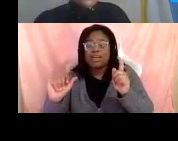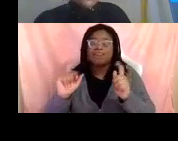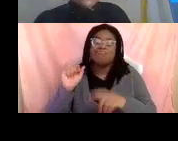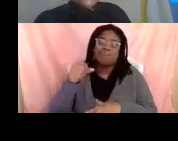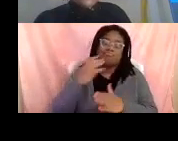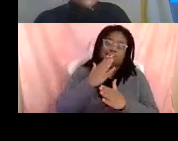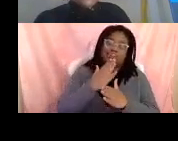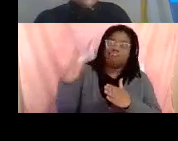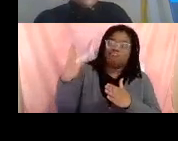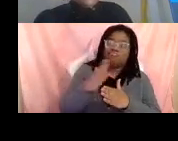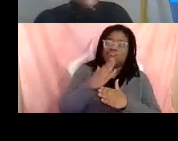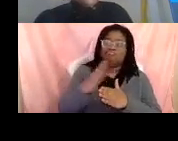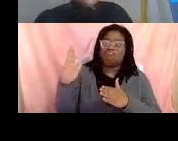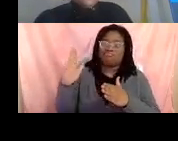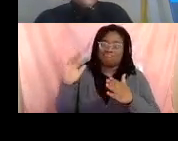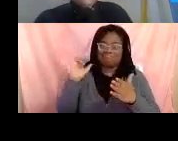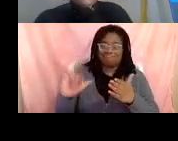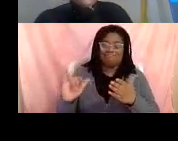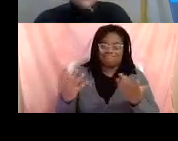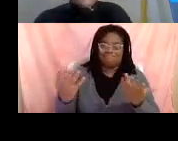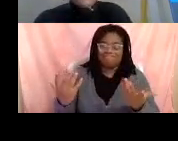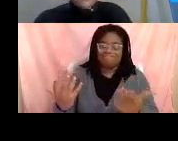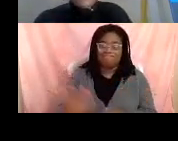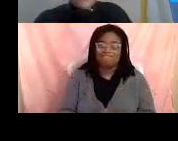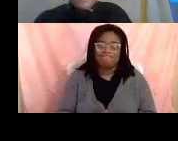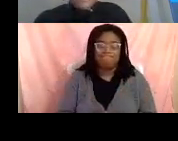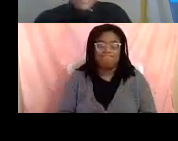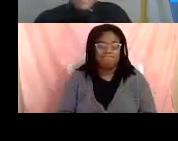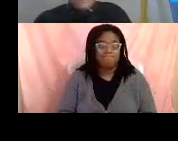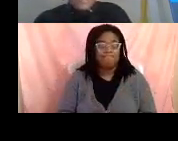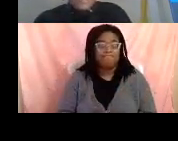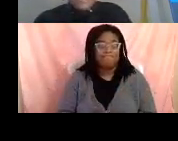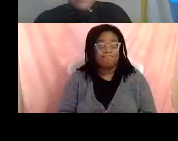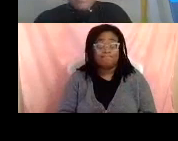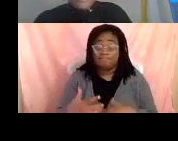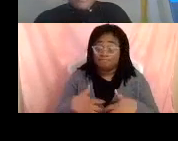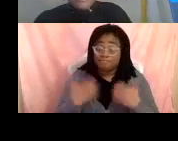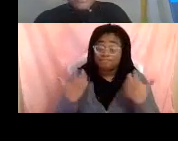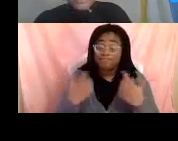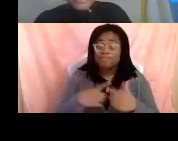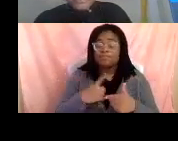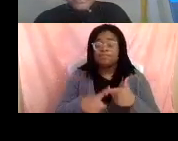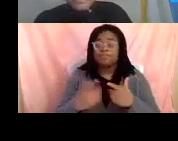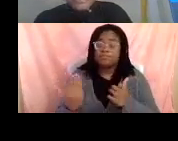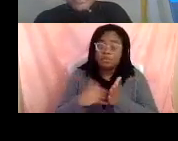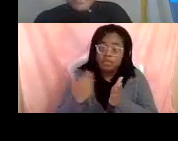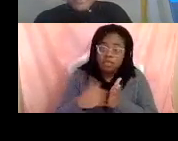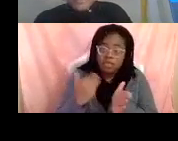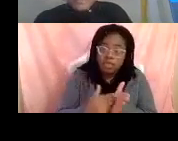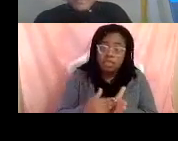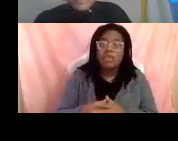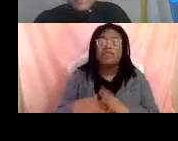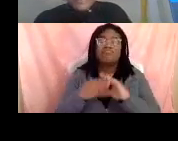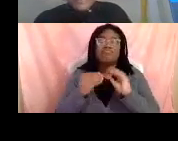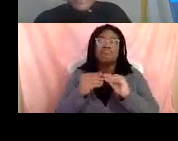is really varied, really varied. Angry, repetition.